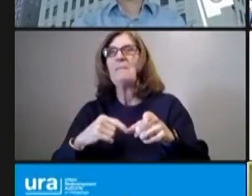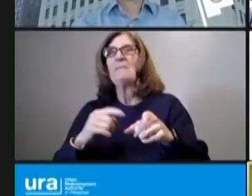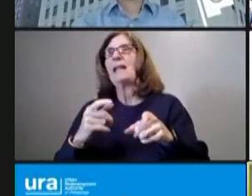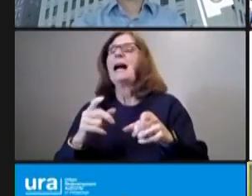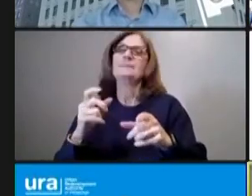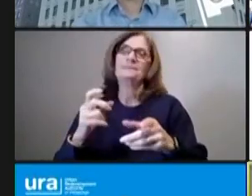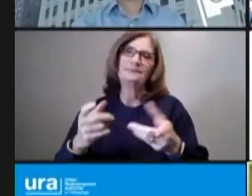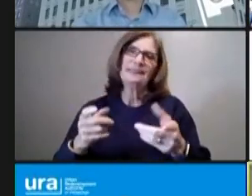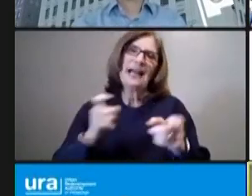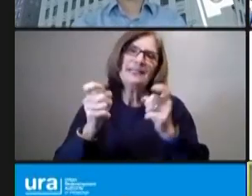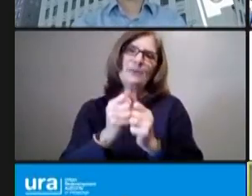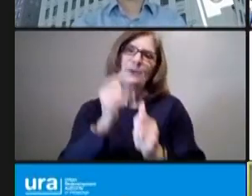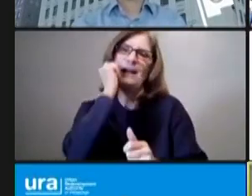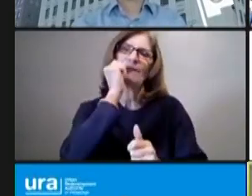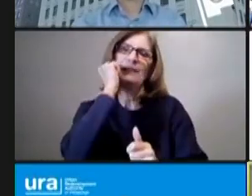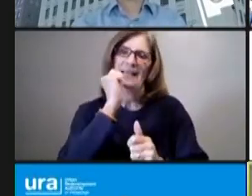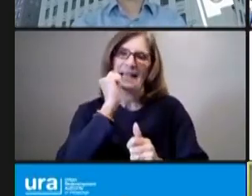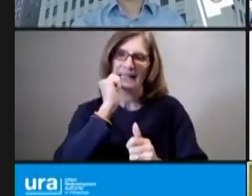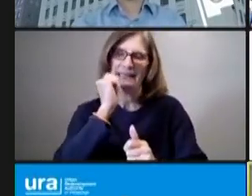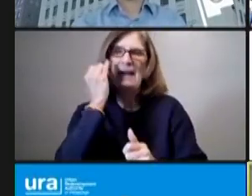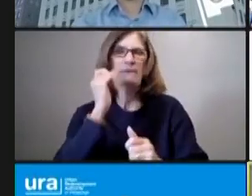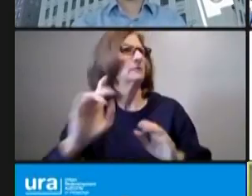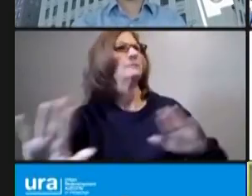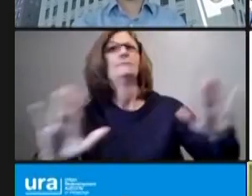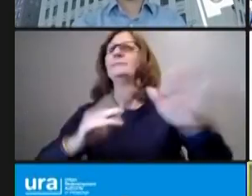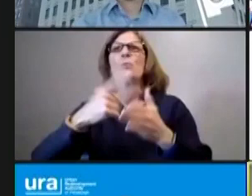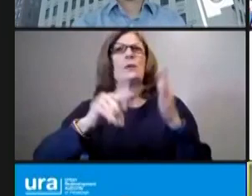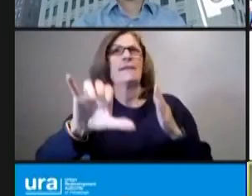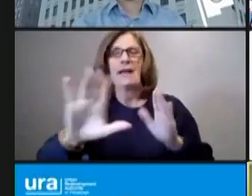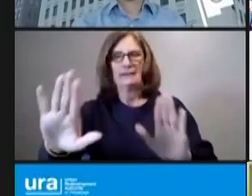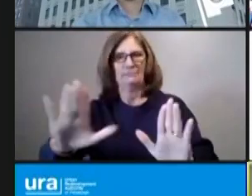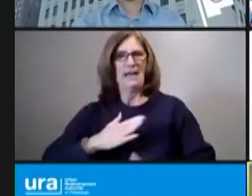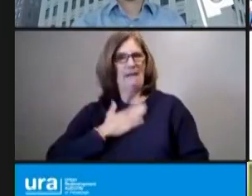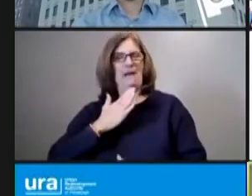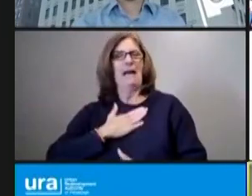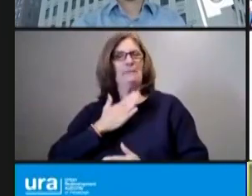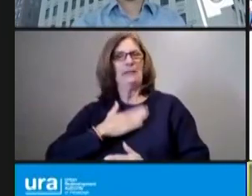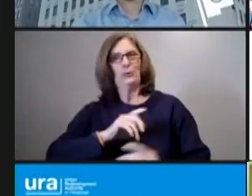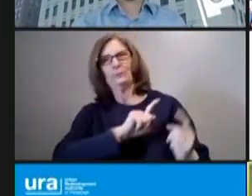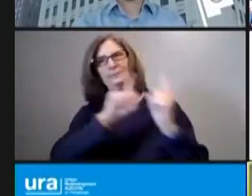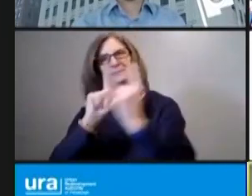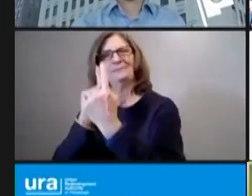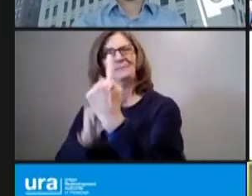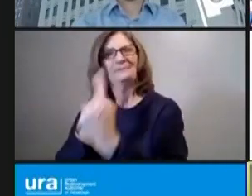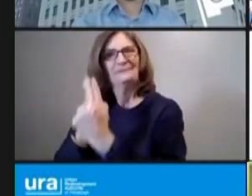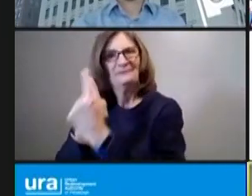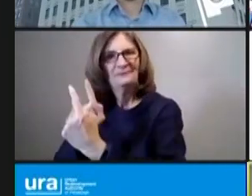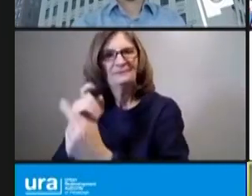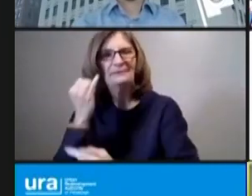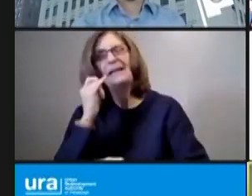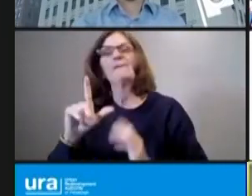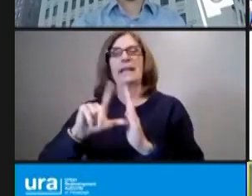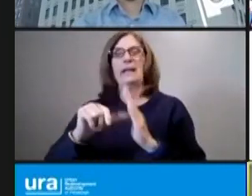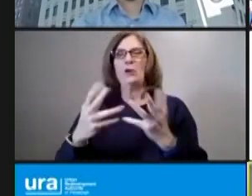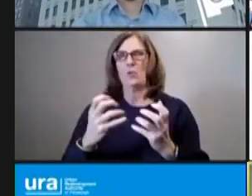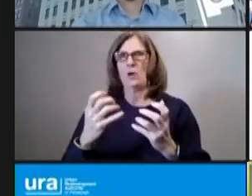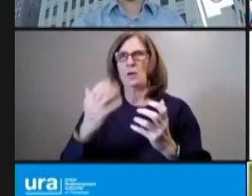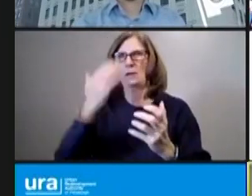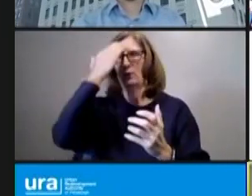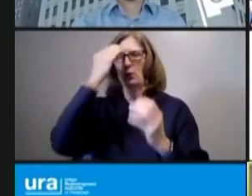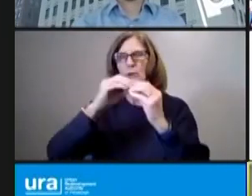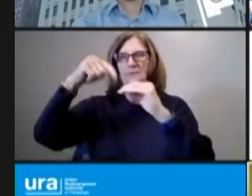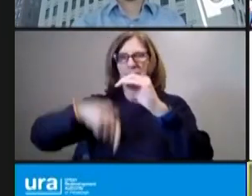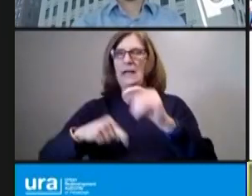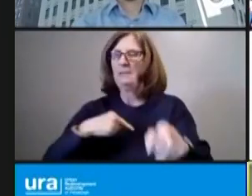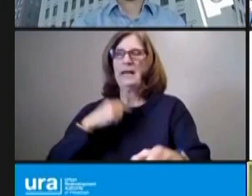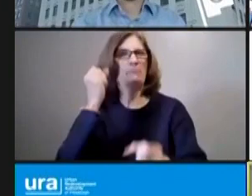all do not. Please ask questions. I'm happy to talk one-on-one with anyone should you have follow-up questions, because I know I'm throwing a